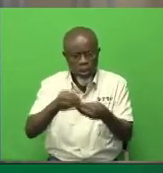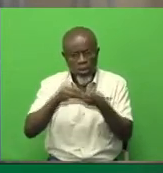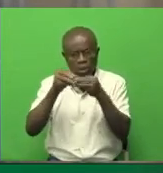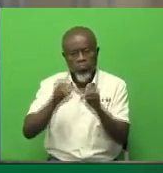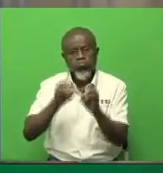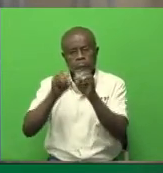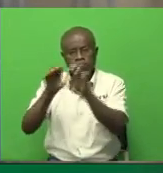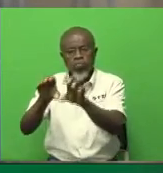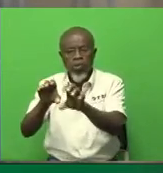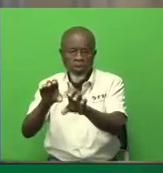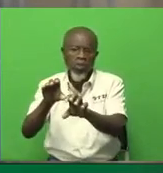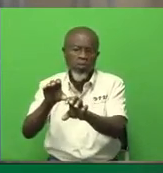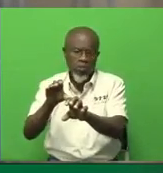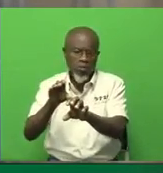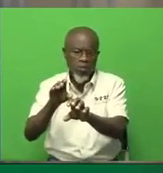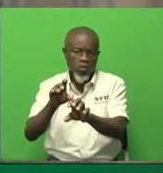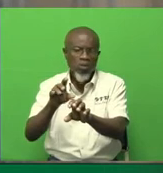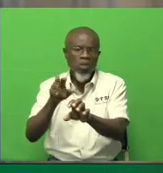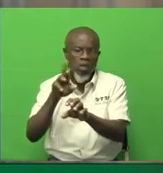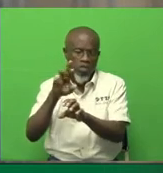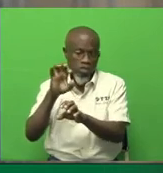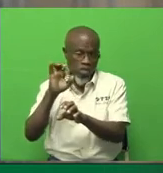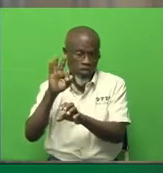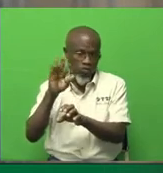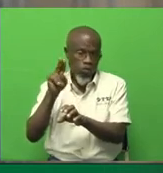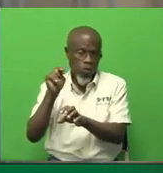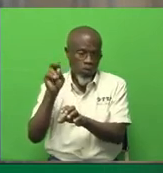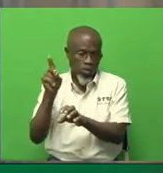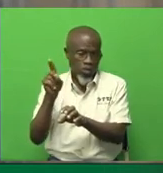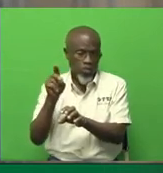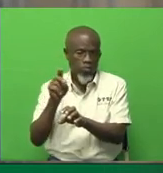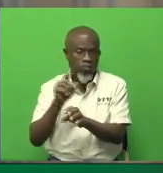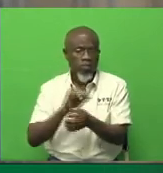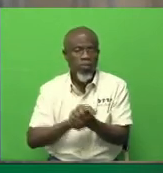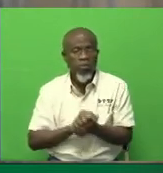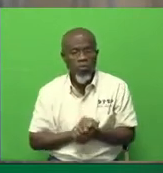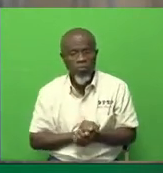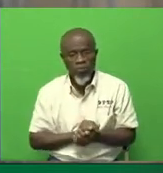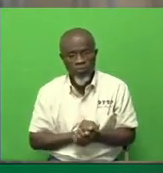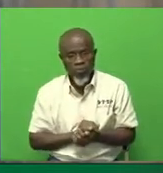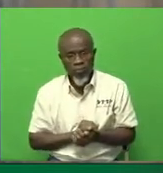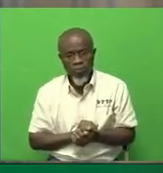funds while introducing a more efficient vat processing system